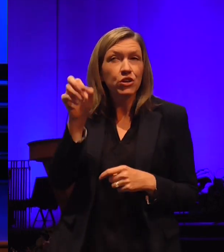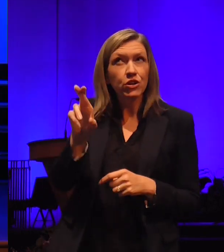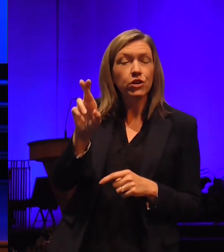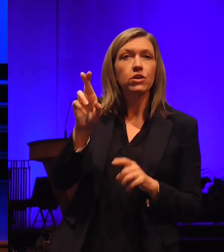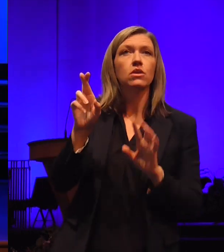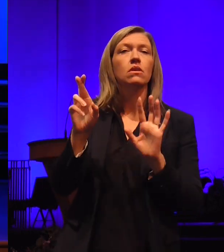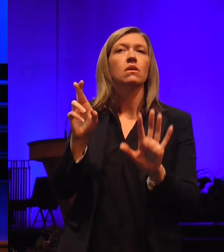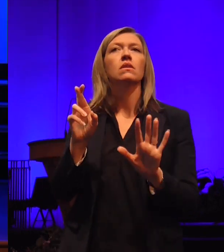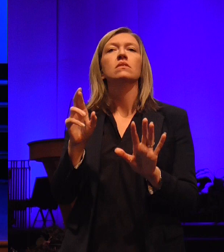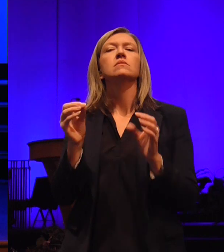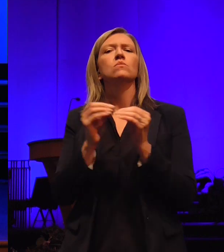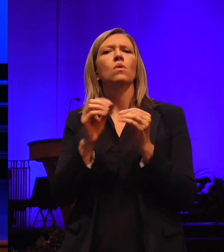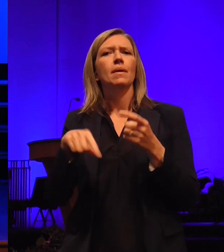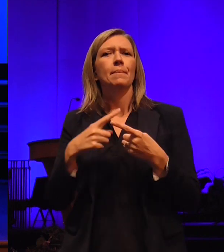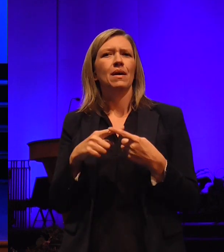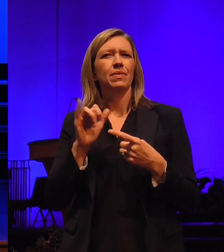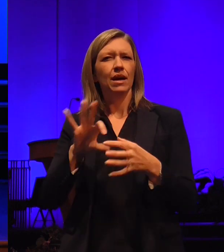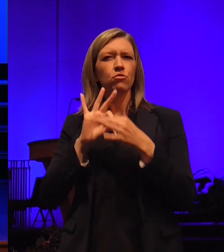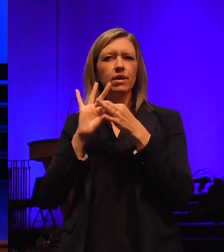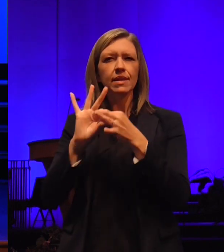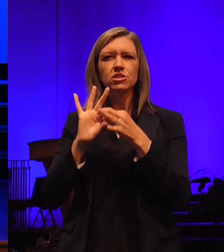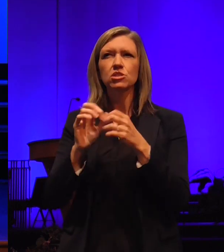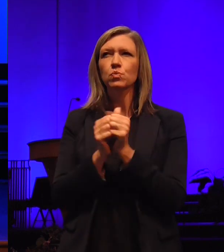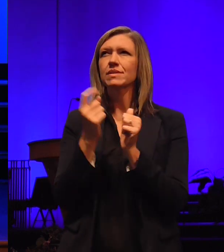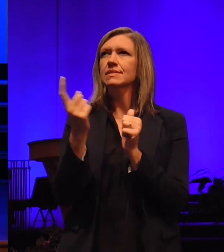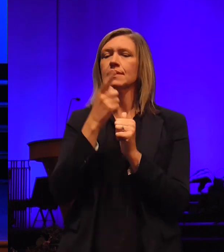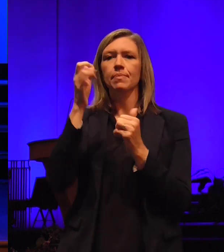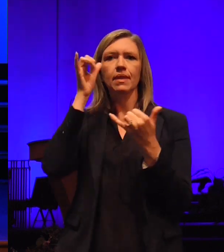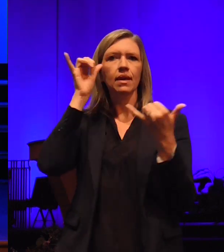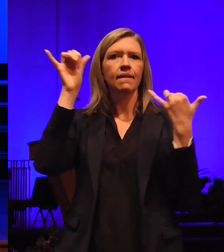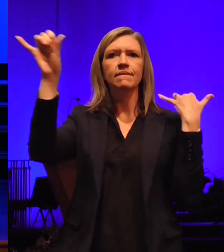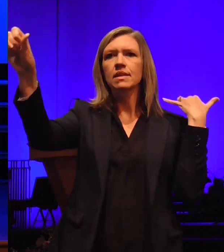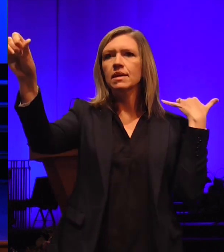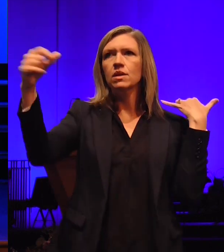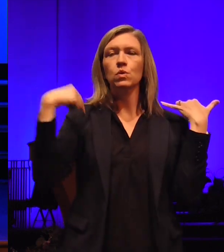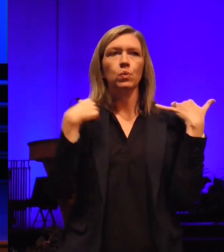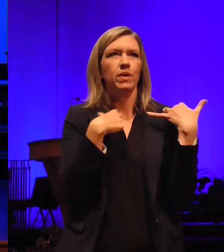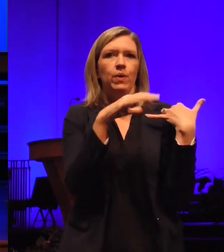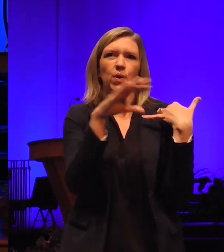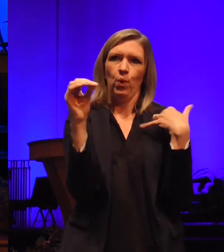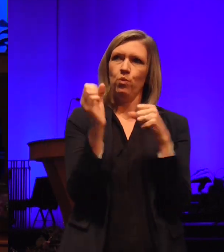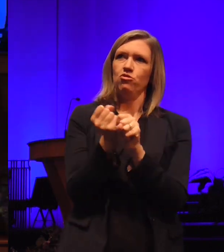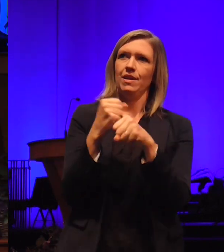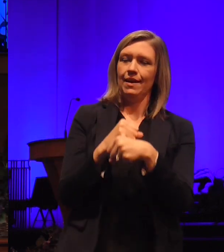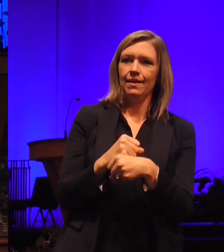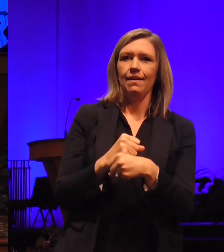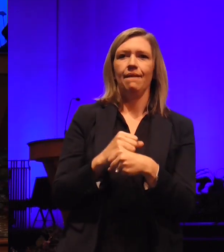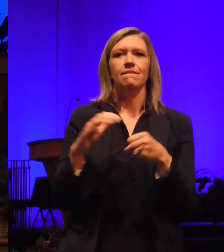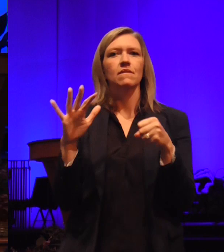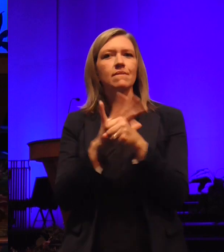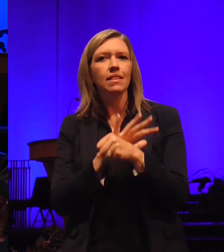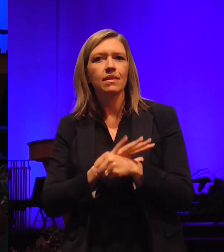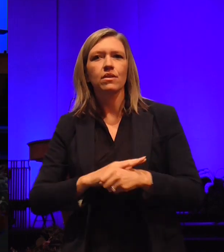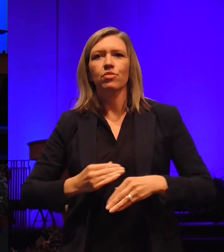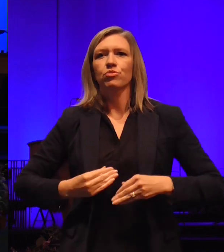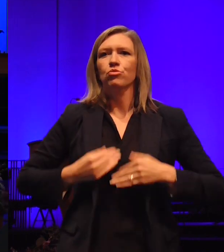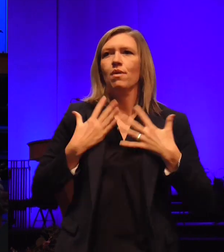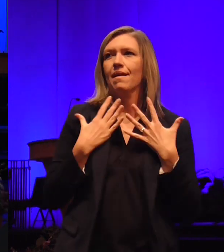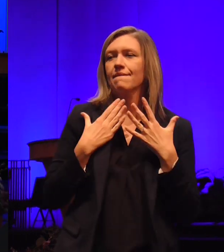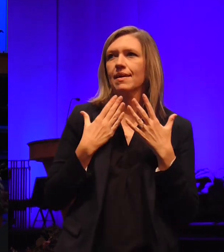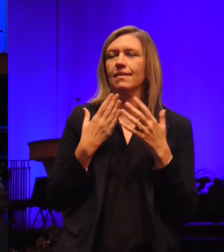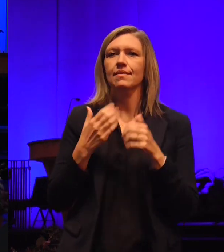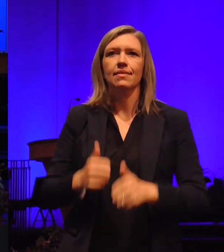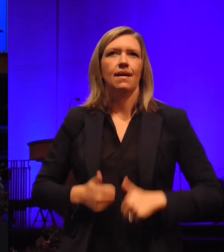about having a relationship with something infinite that we are co-creating, fulfilling, and thriving lives